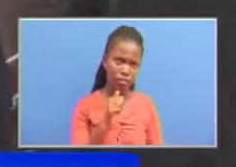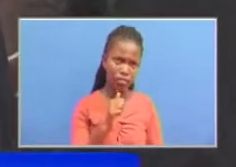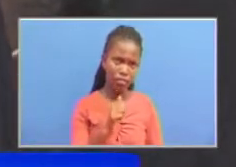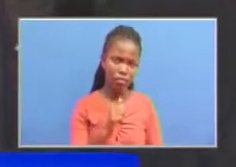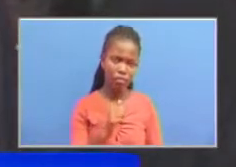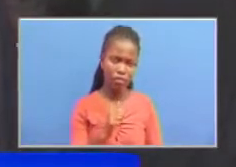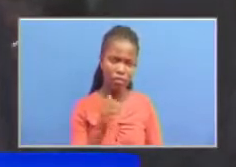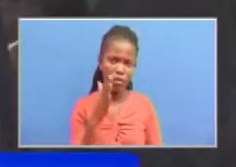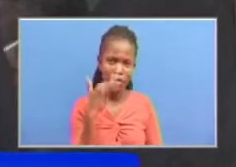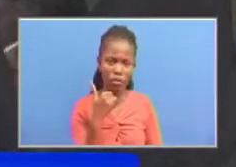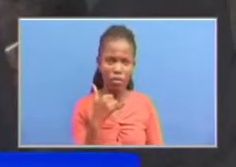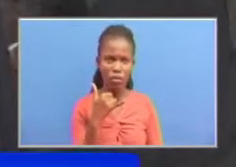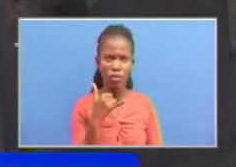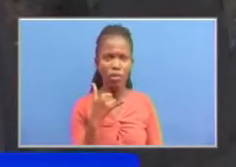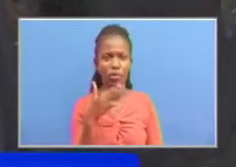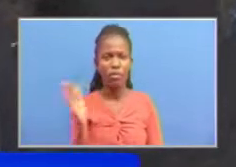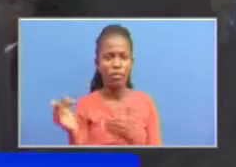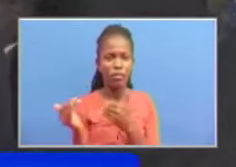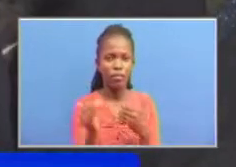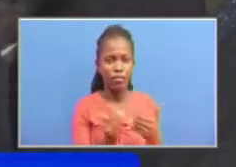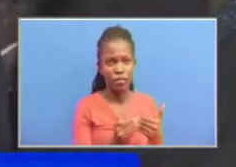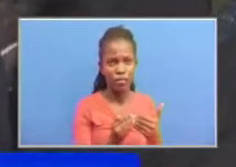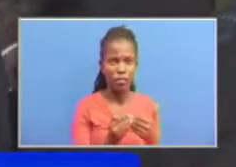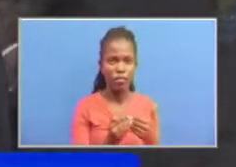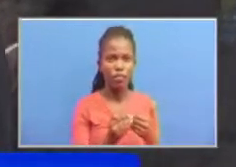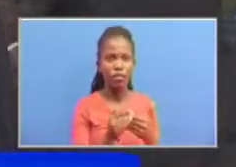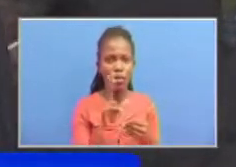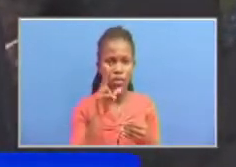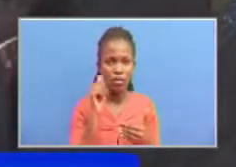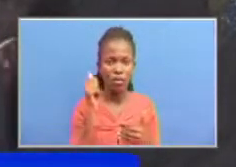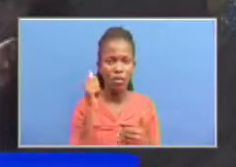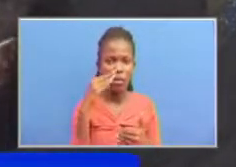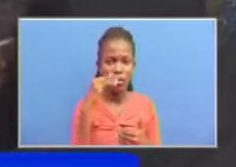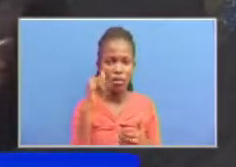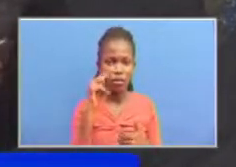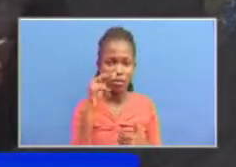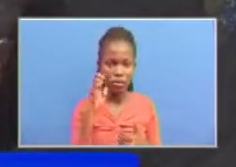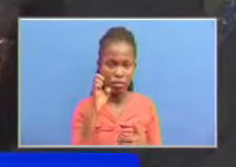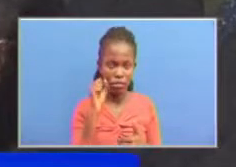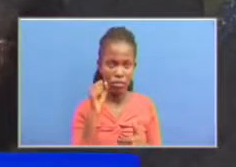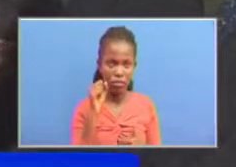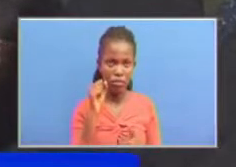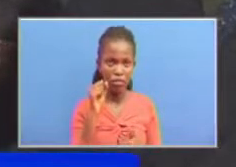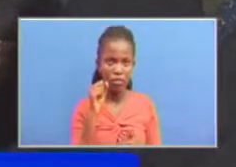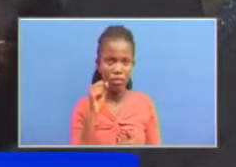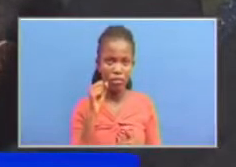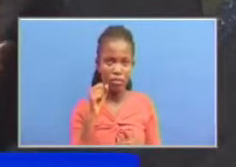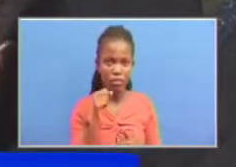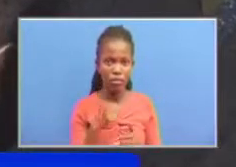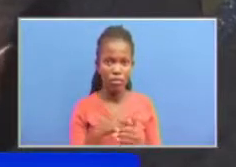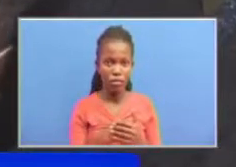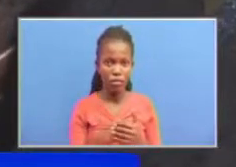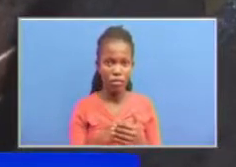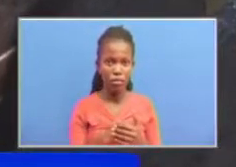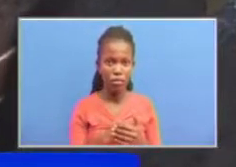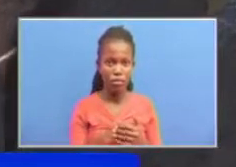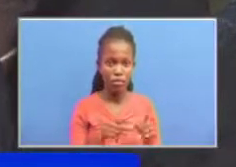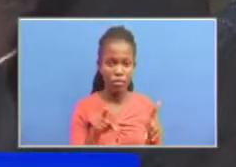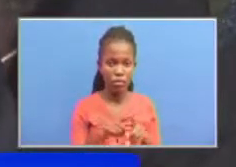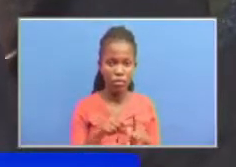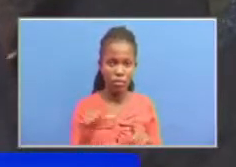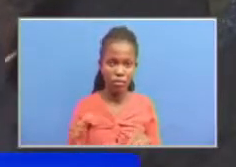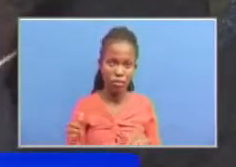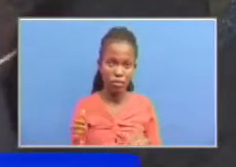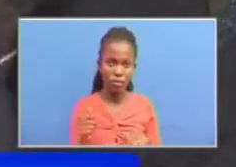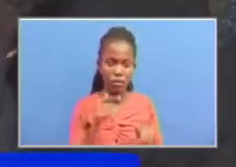actually because we were receiving quite a few vaccines from other companies, Pfizer and Moderna. And